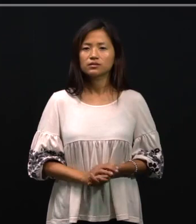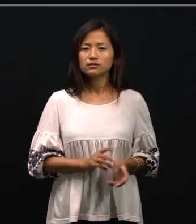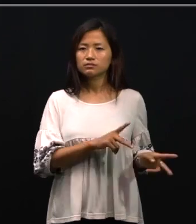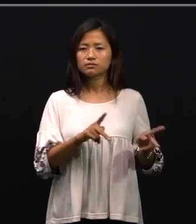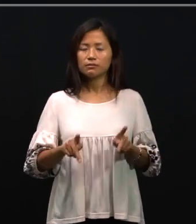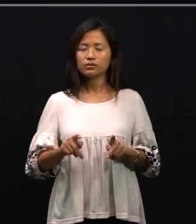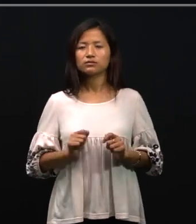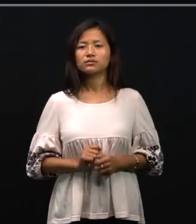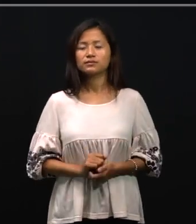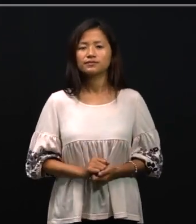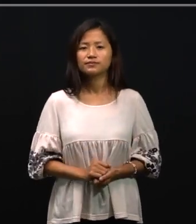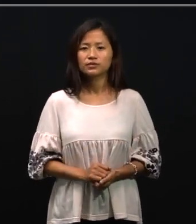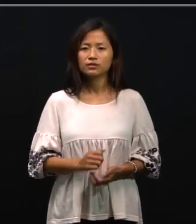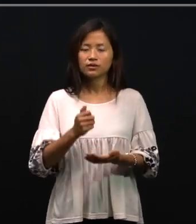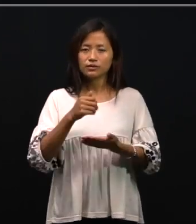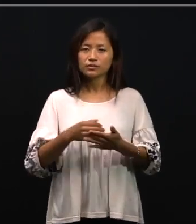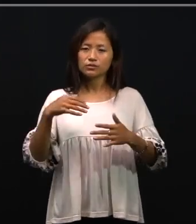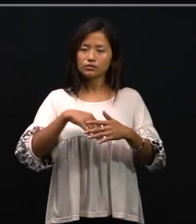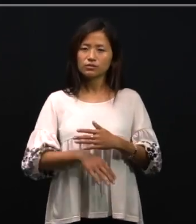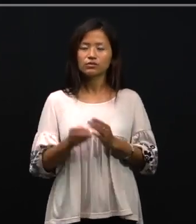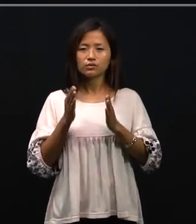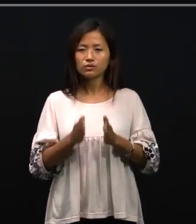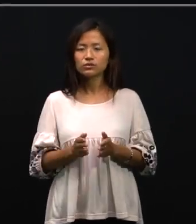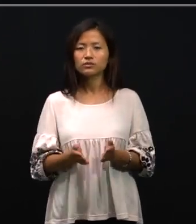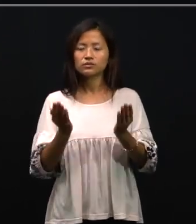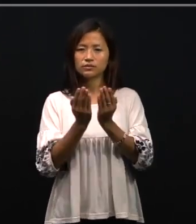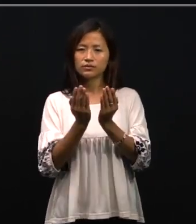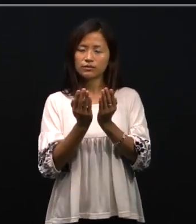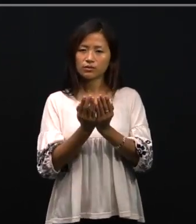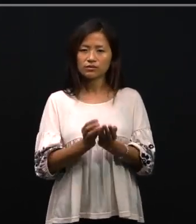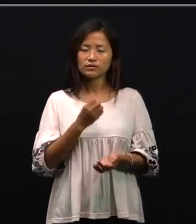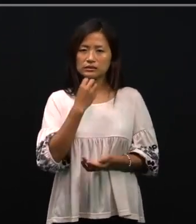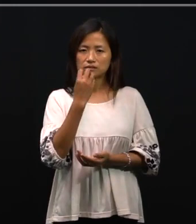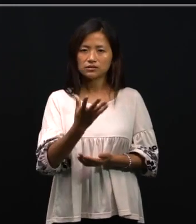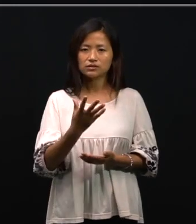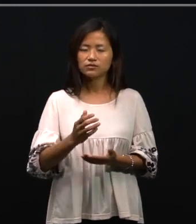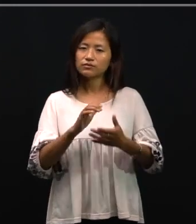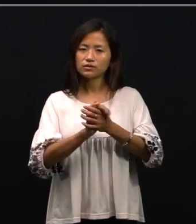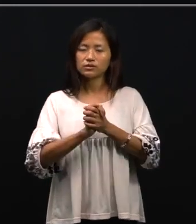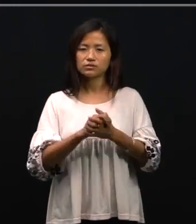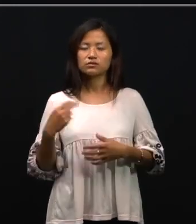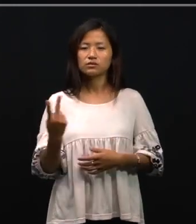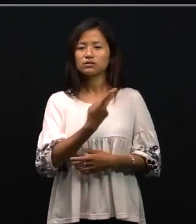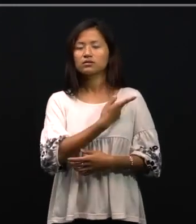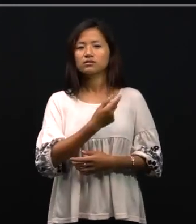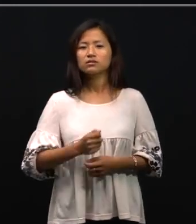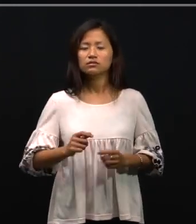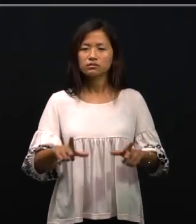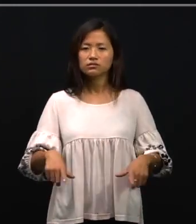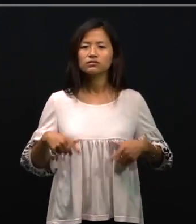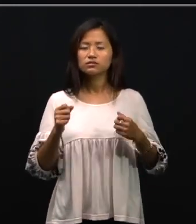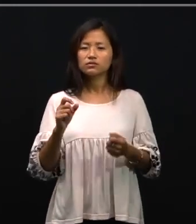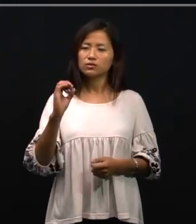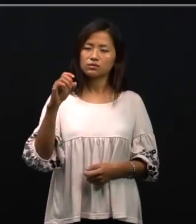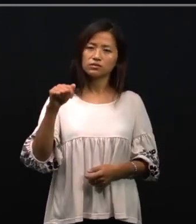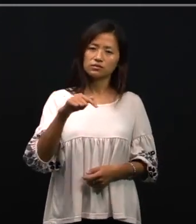impossible. So in order to make the study more convenient and more friendly to us, these living organisms, they